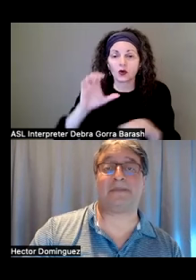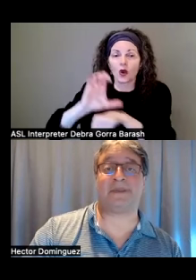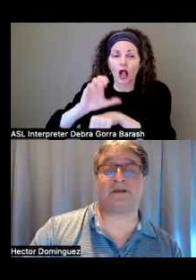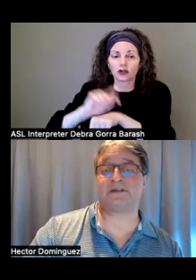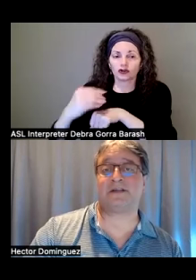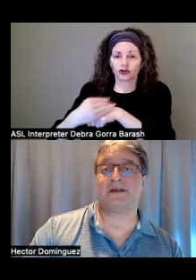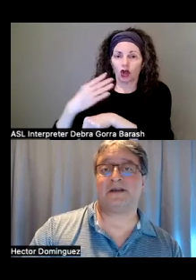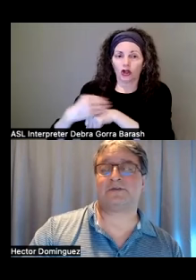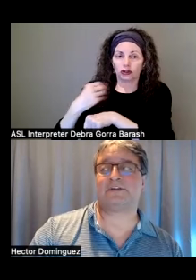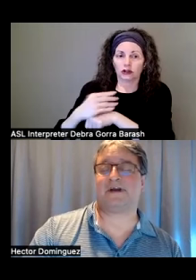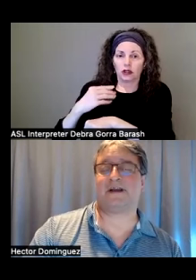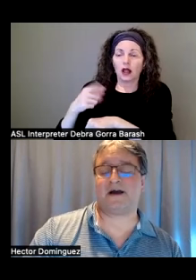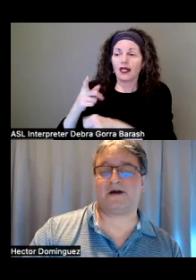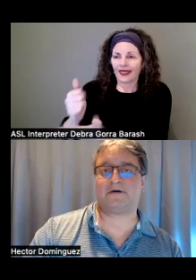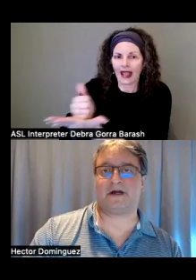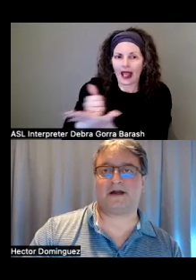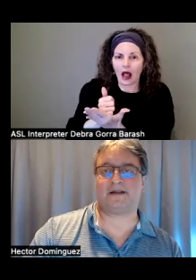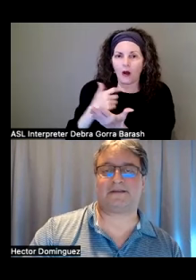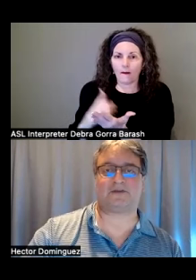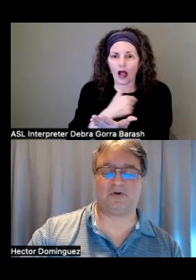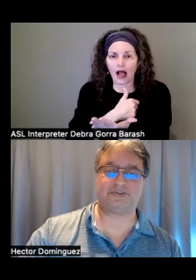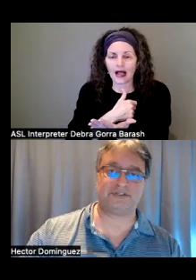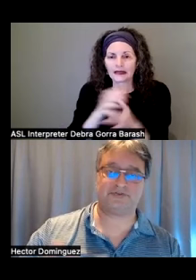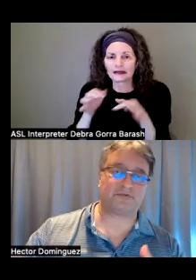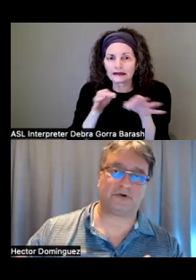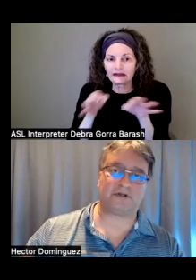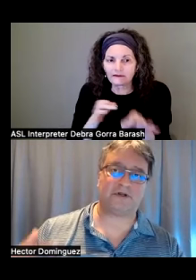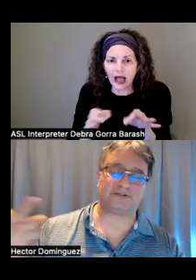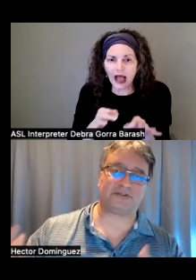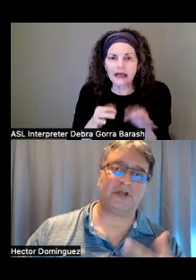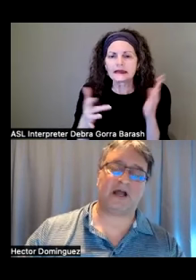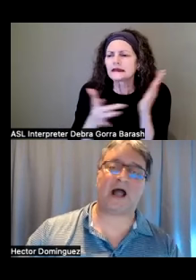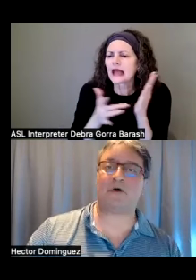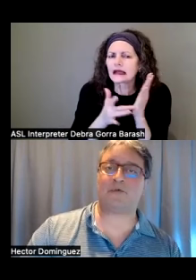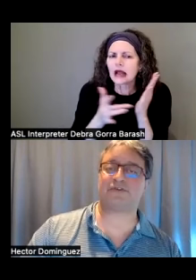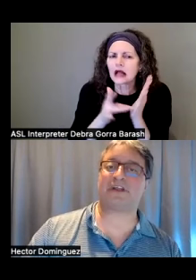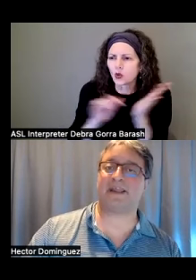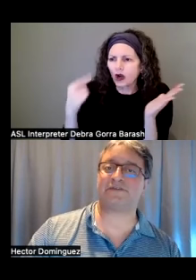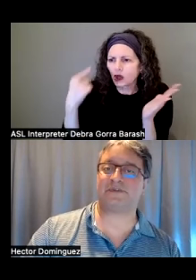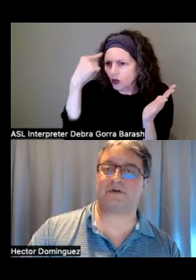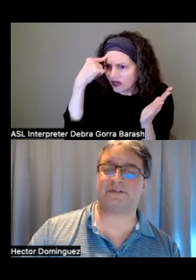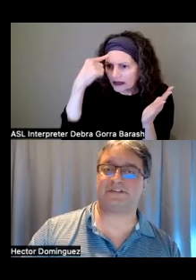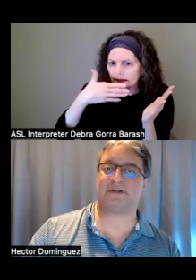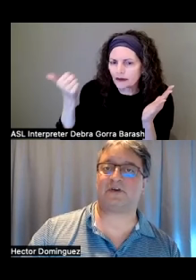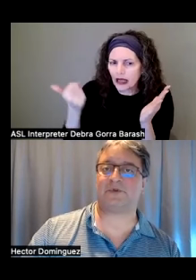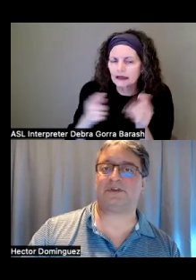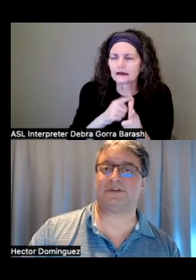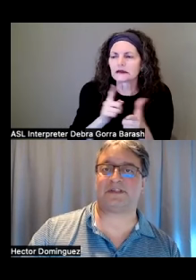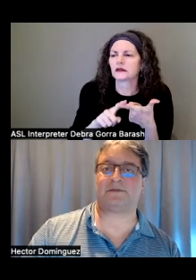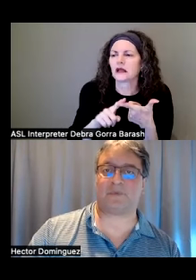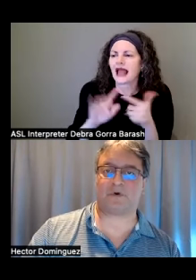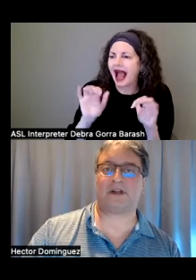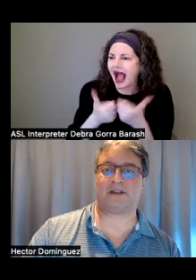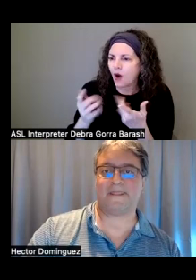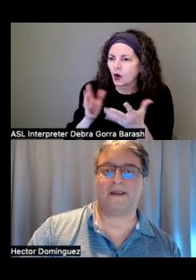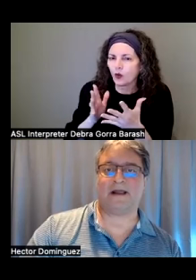are helping us to define how technology should work, also how we should engage with all these different communities